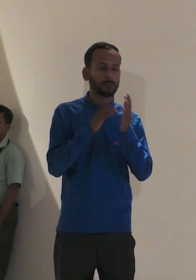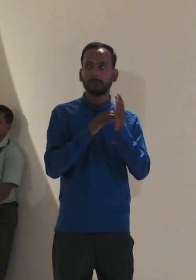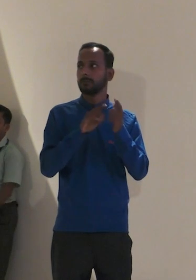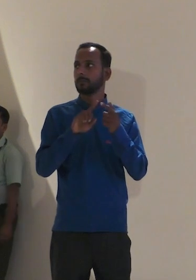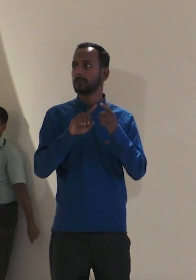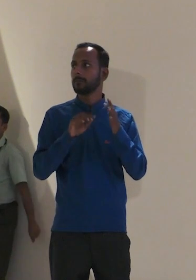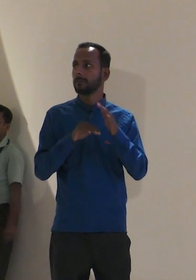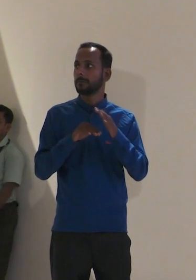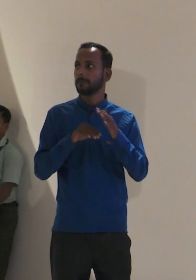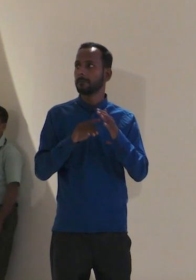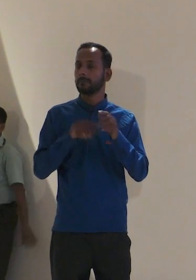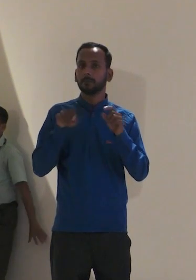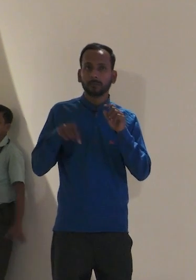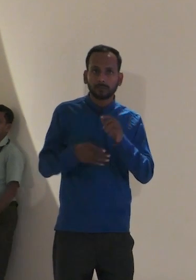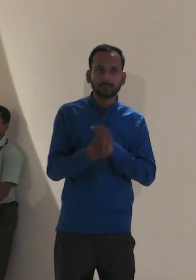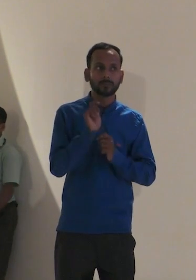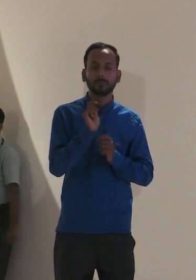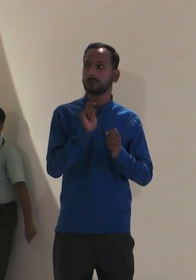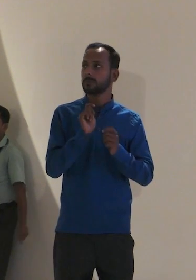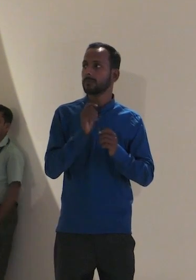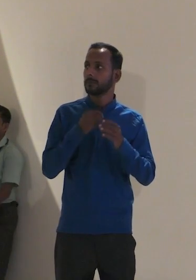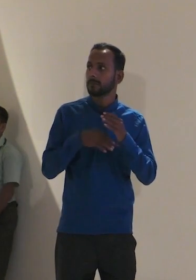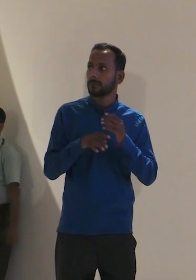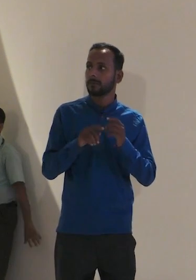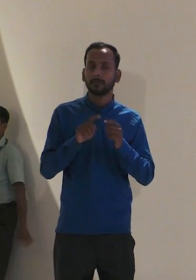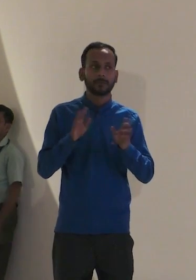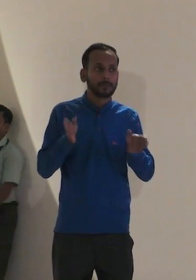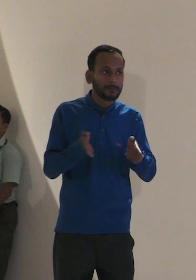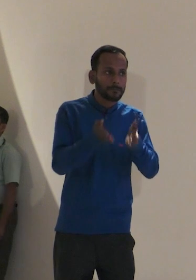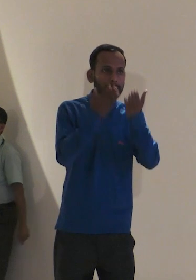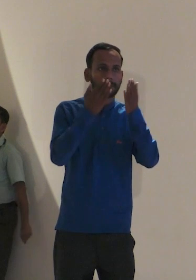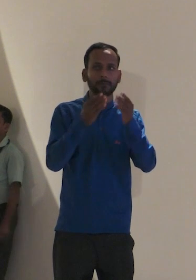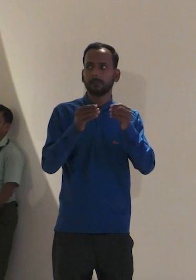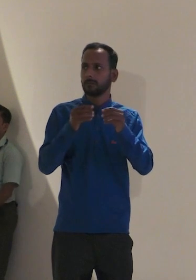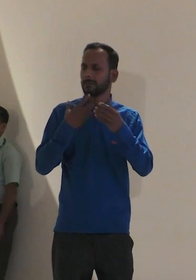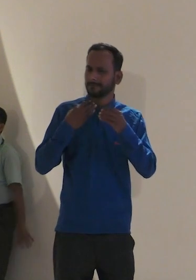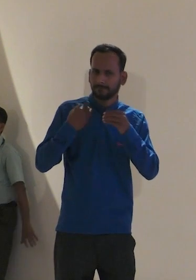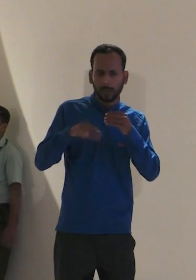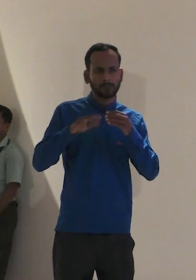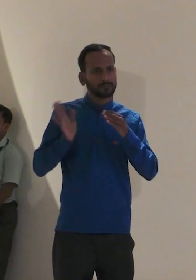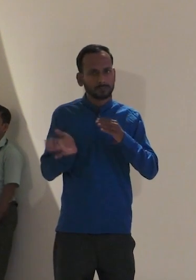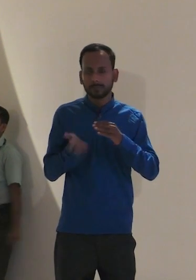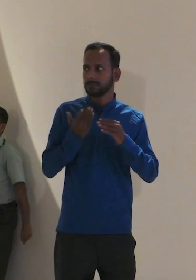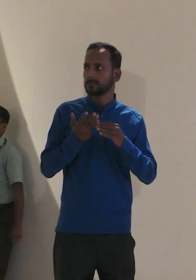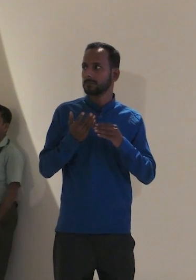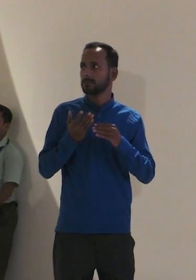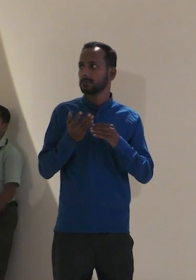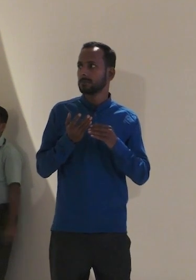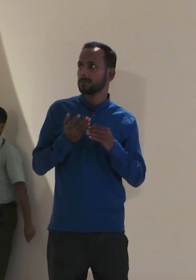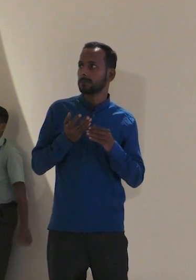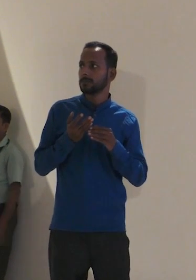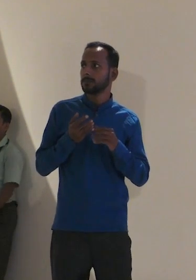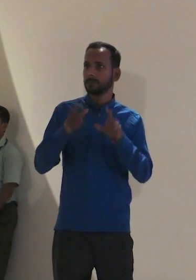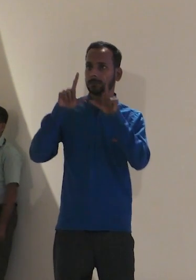What I still do want to understand though, when it comes to statues, considering, as you rightly said, the Black Lives Matter movement put a